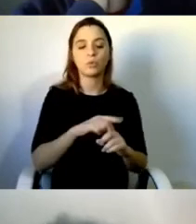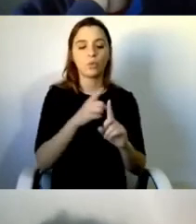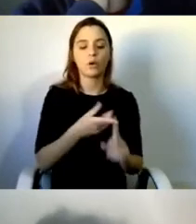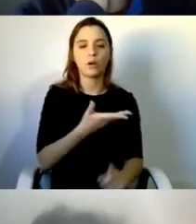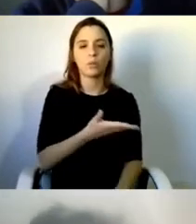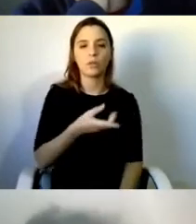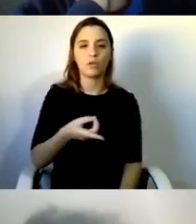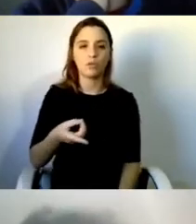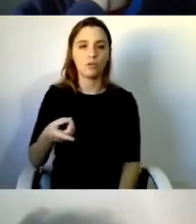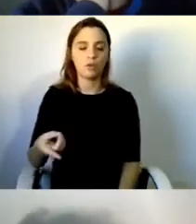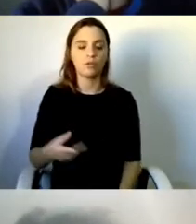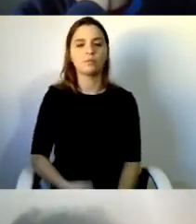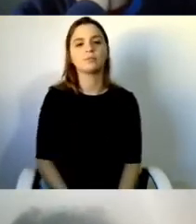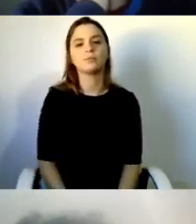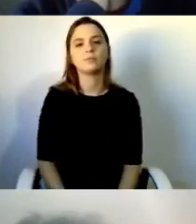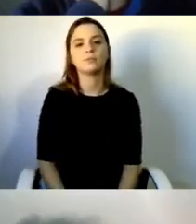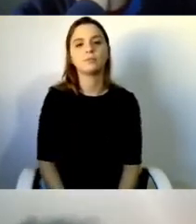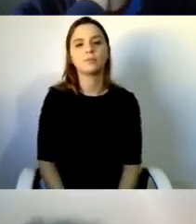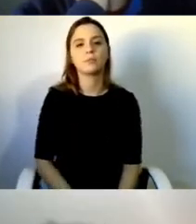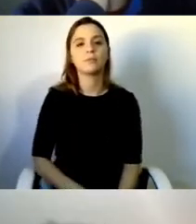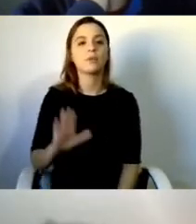1999 when Center for Independent Living